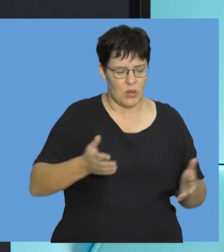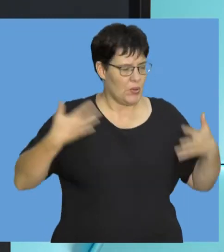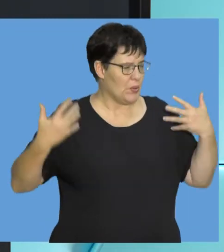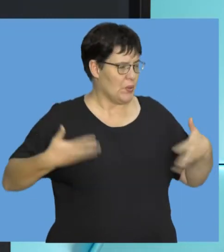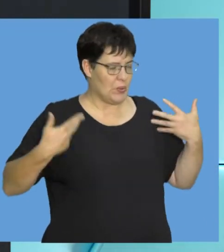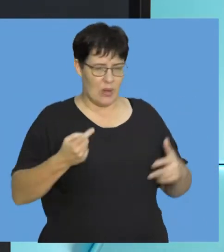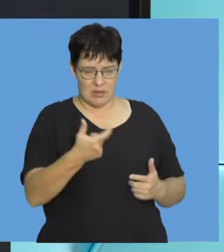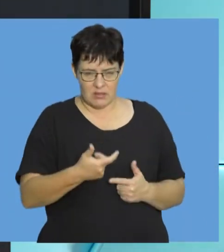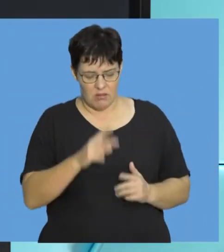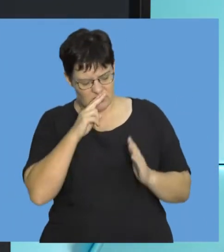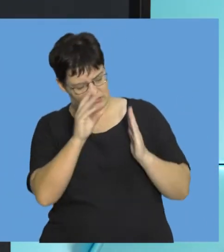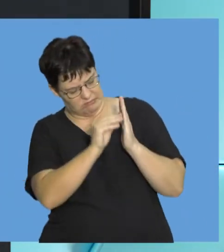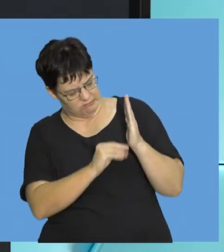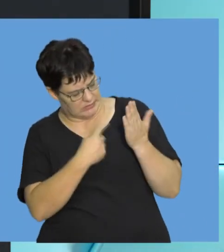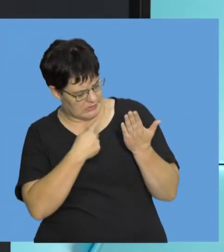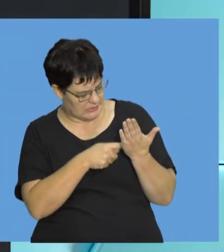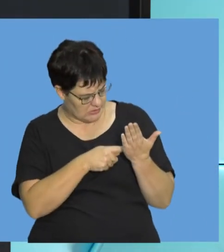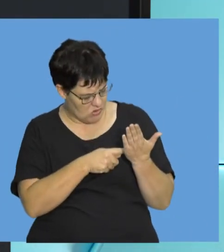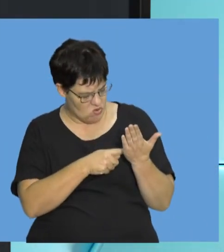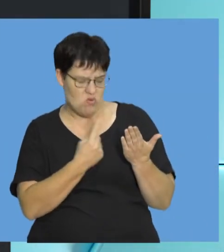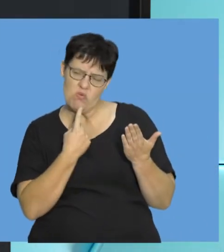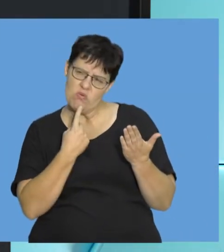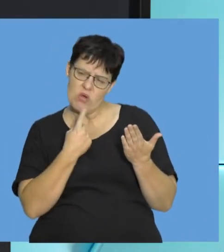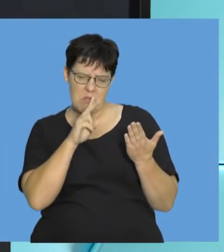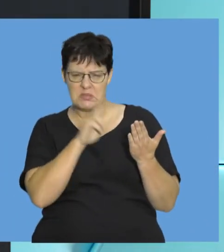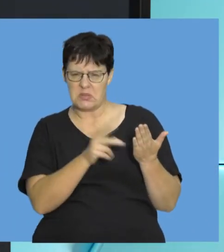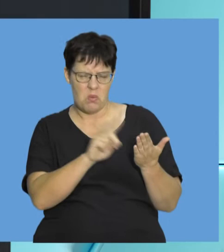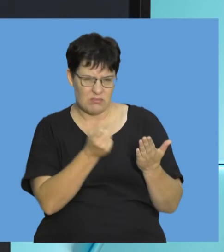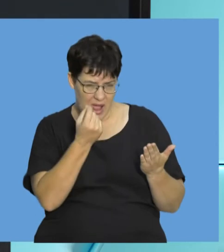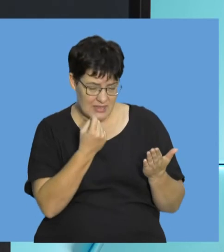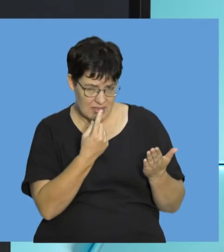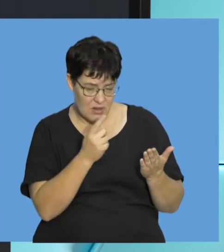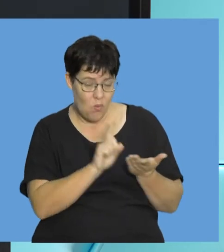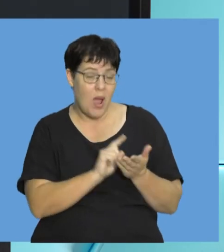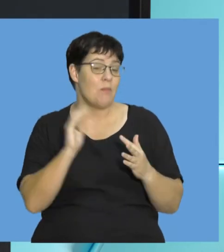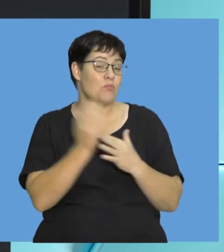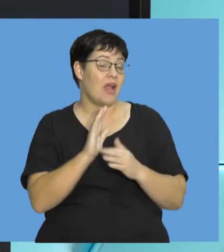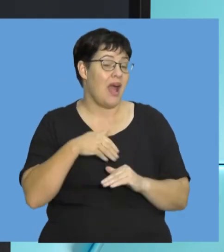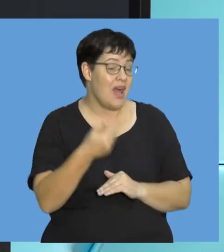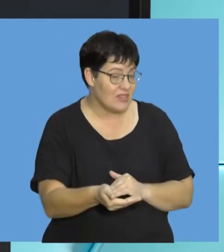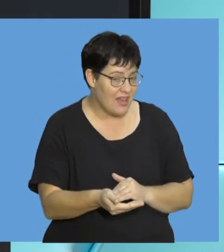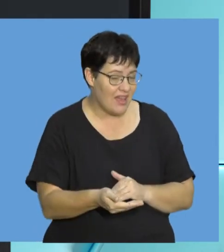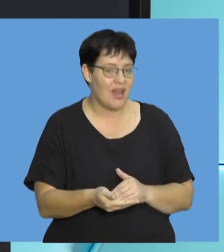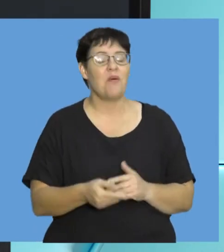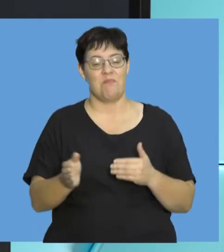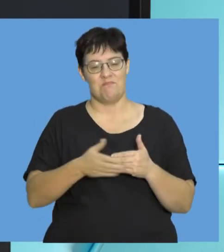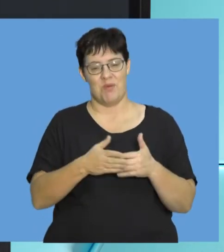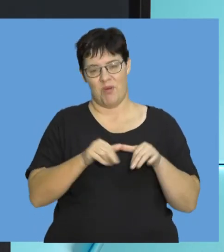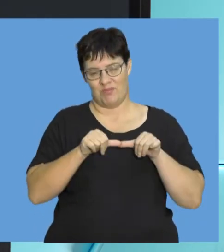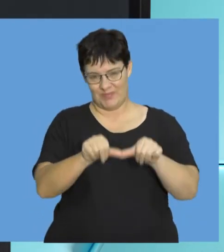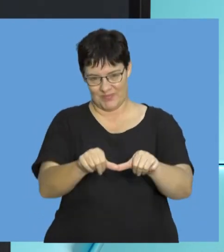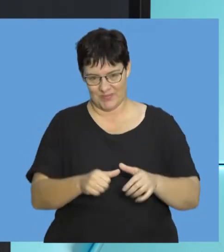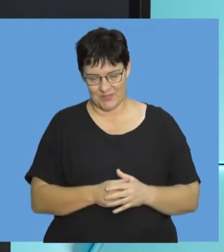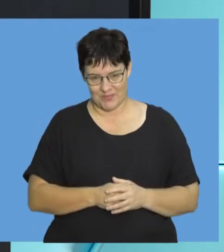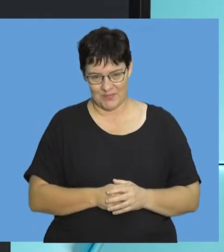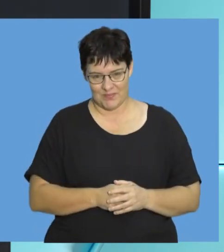some water, refresh a bit, look at your notes and try and make sense of what you are seeing, because after the break, we're then